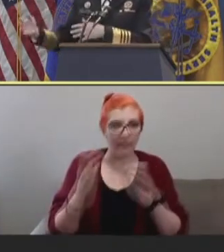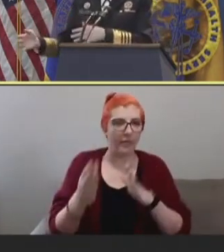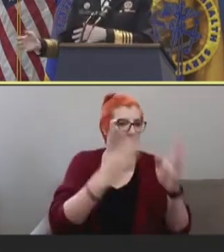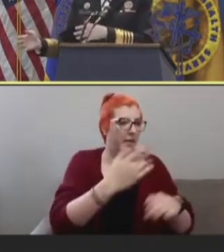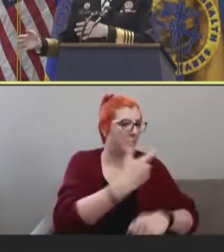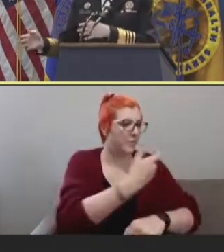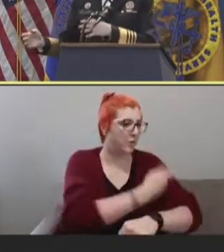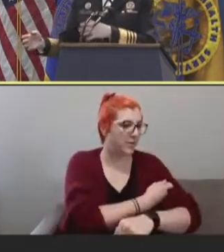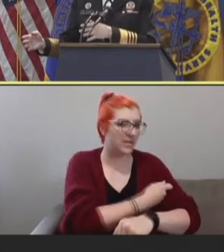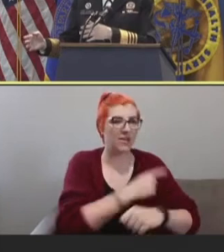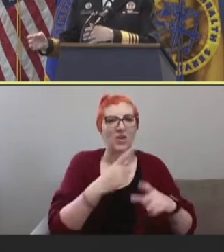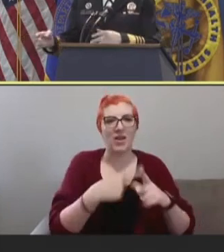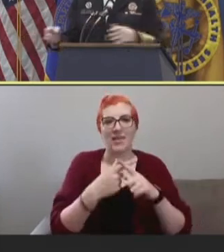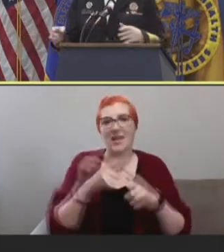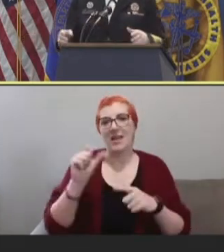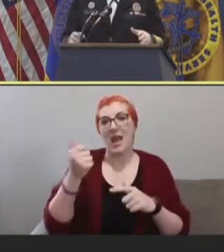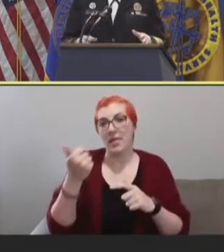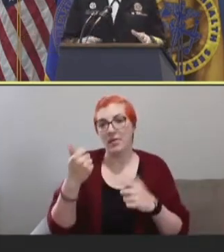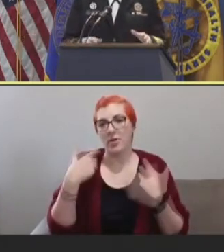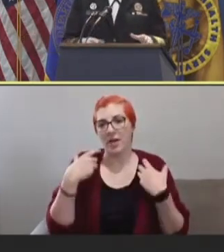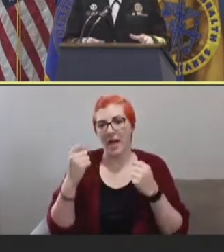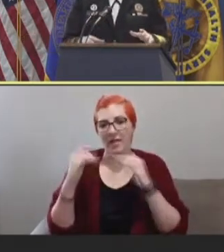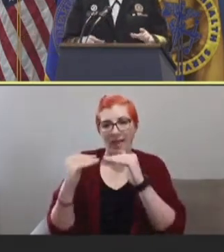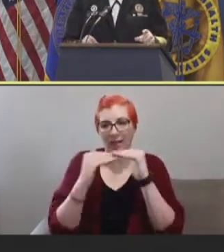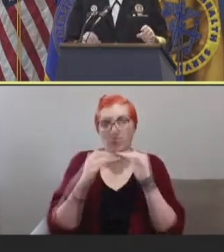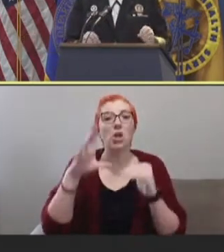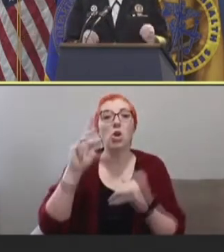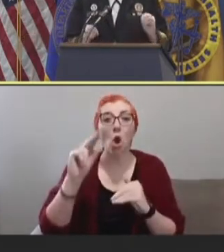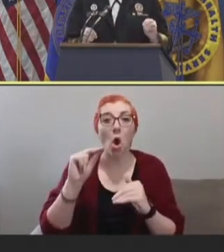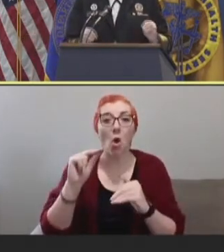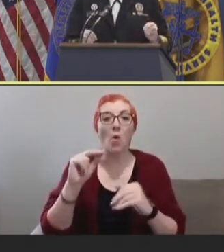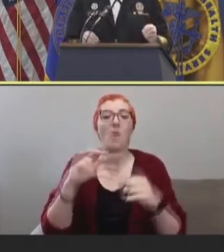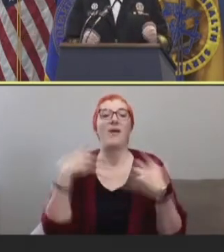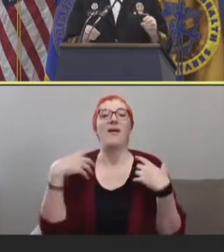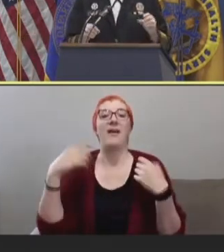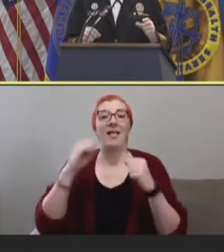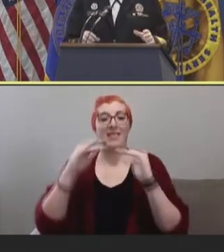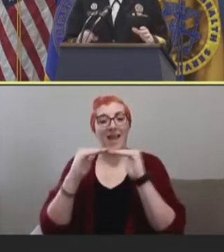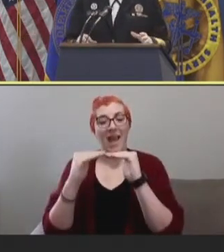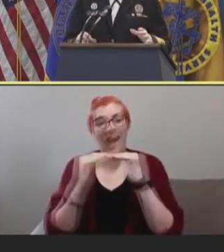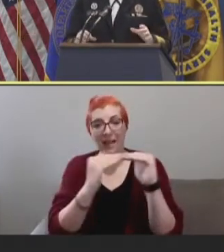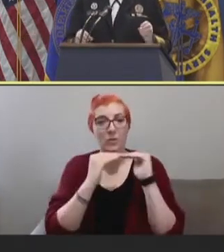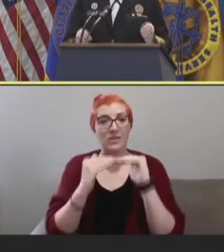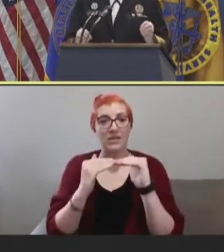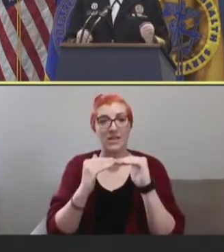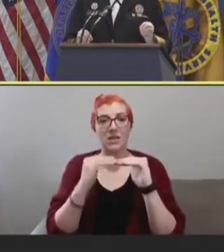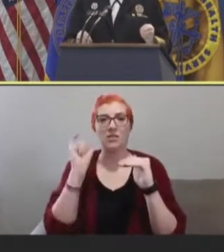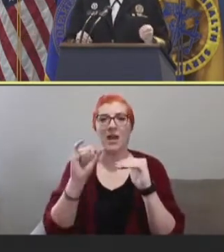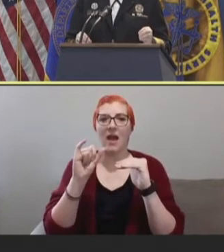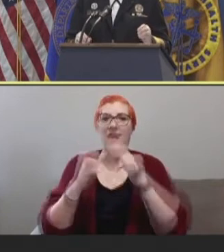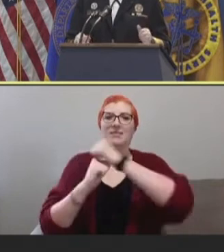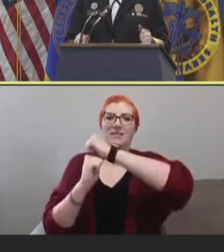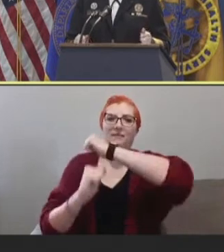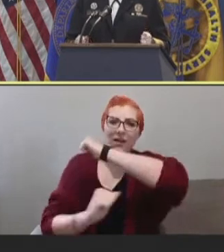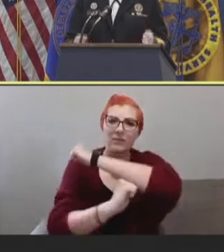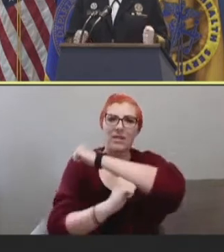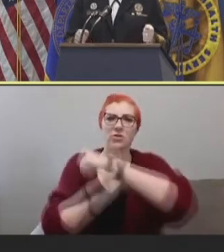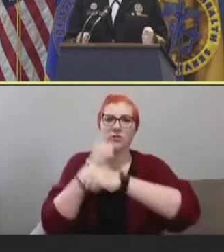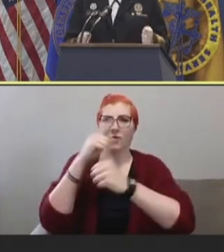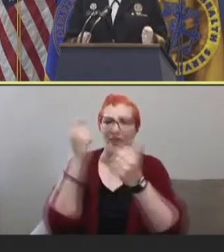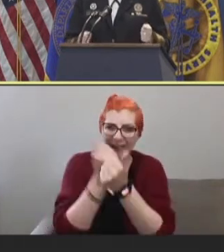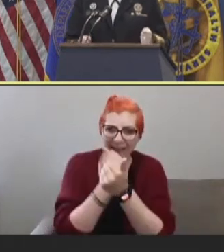spare time, we work on health equity. Health equity is the foundation of everything that we're doing. It really has to